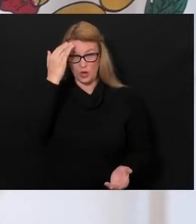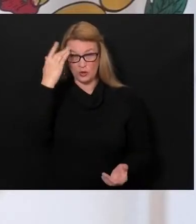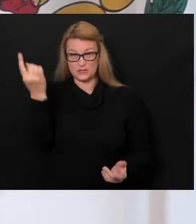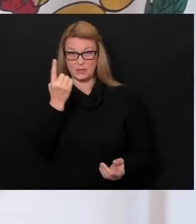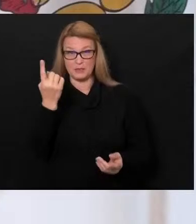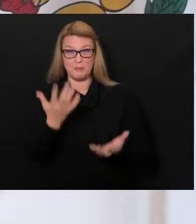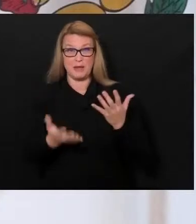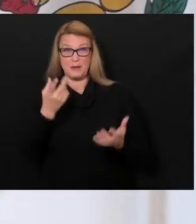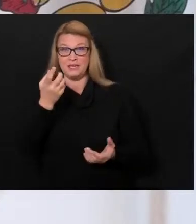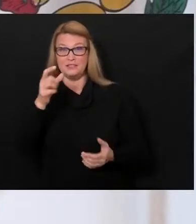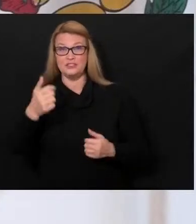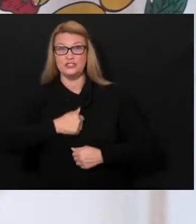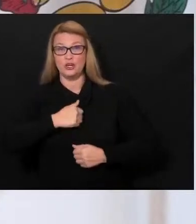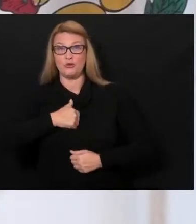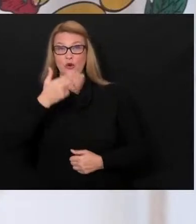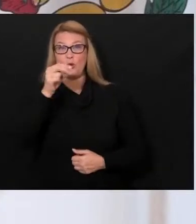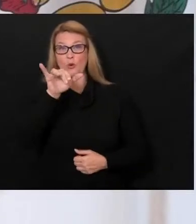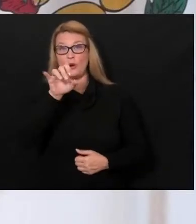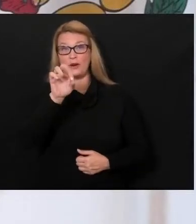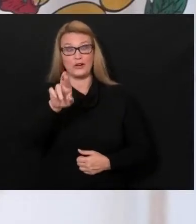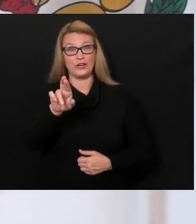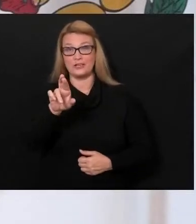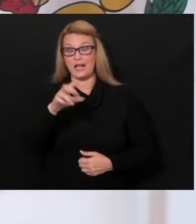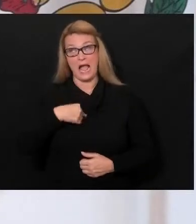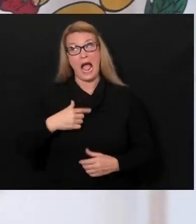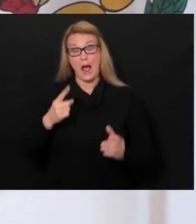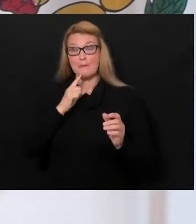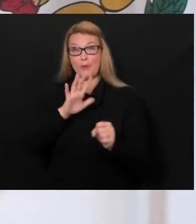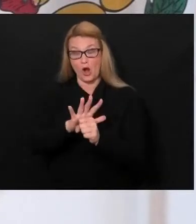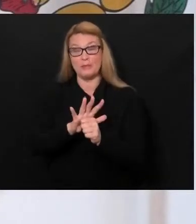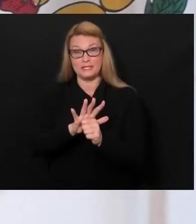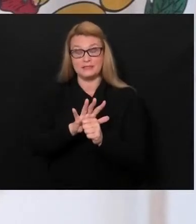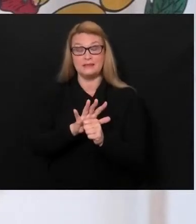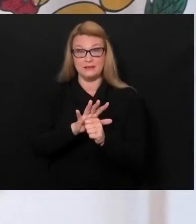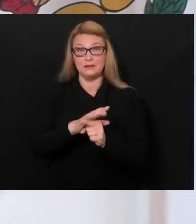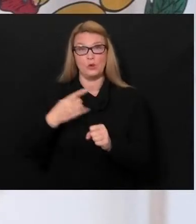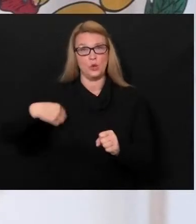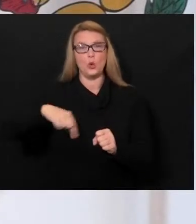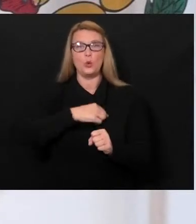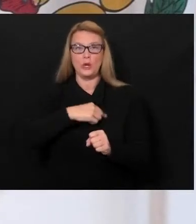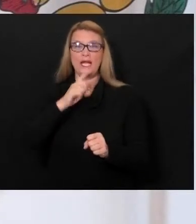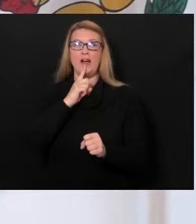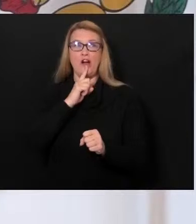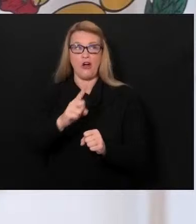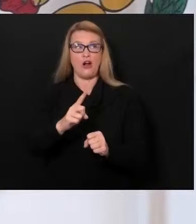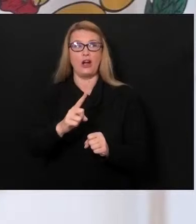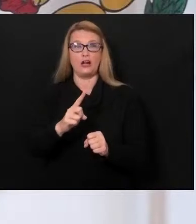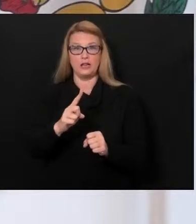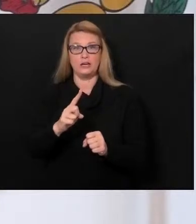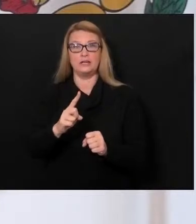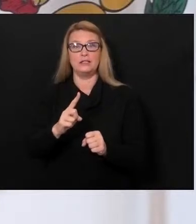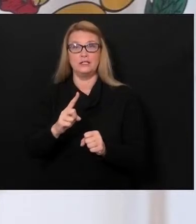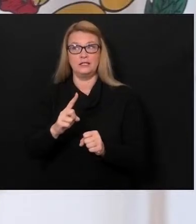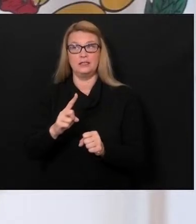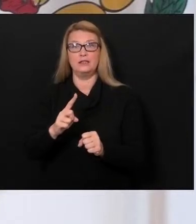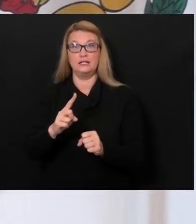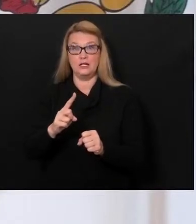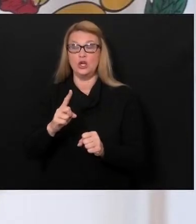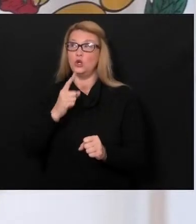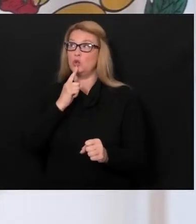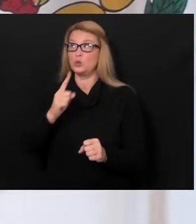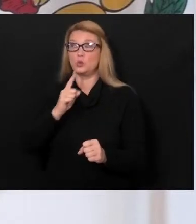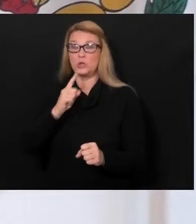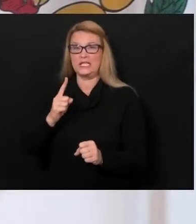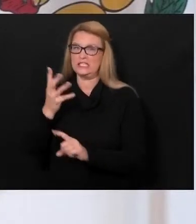General Hoyer, but I can promise you we are really, you talk about stink on